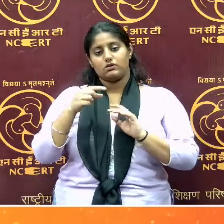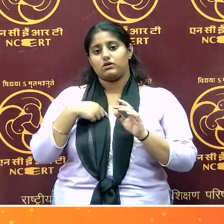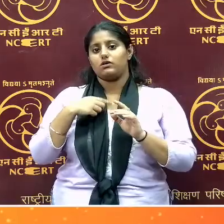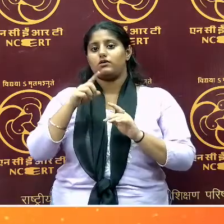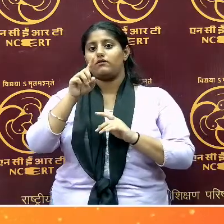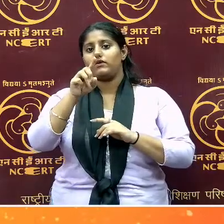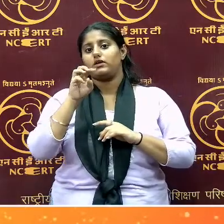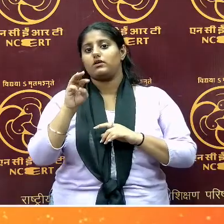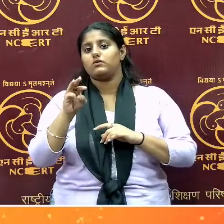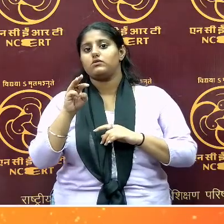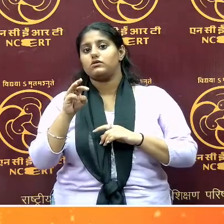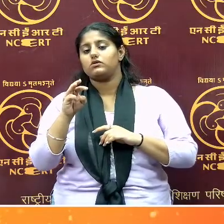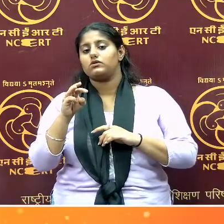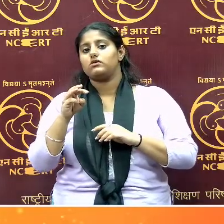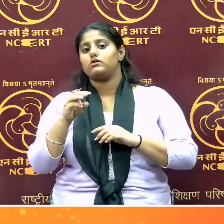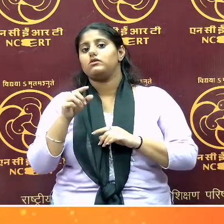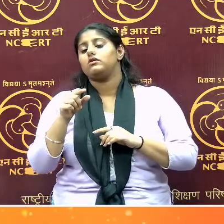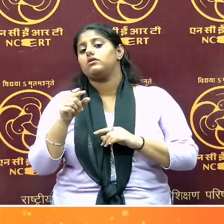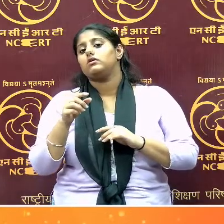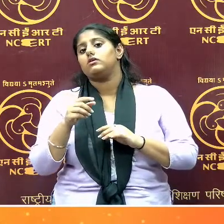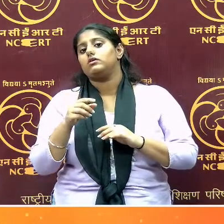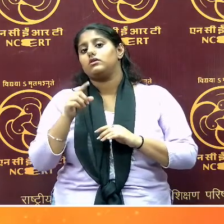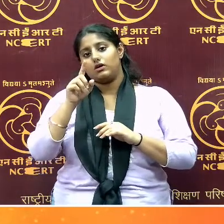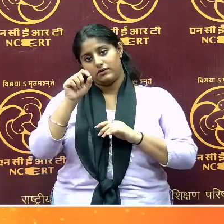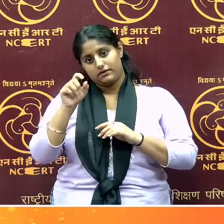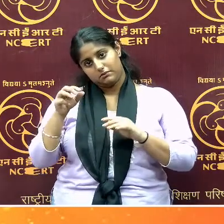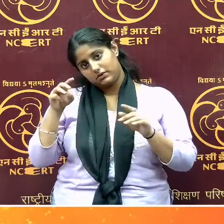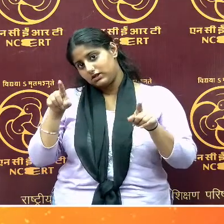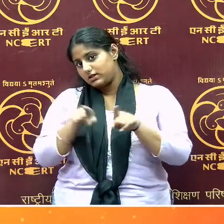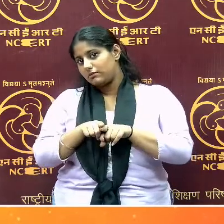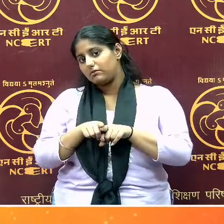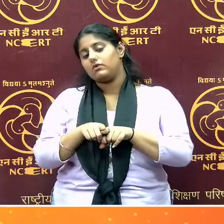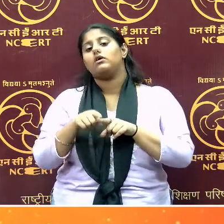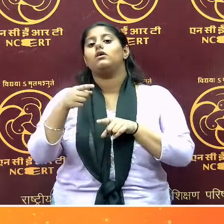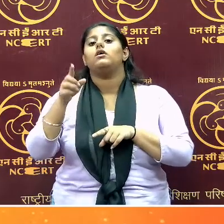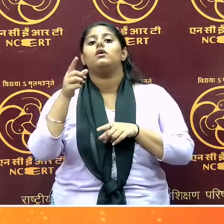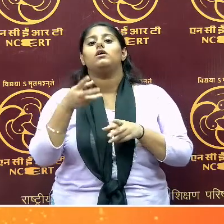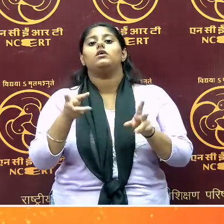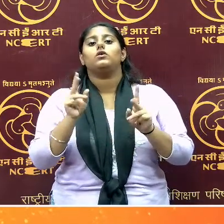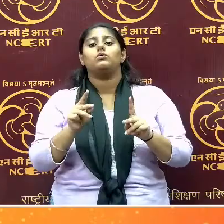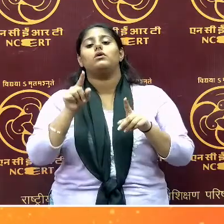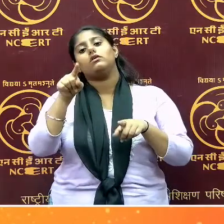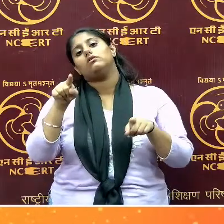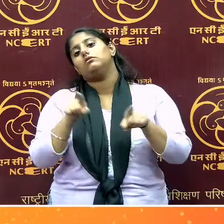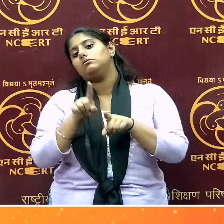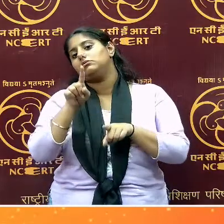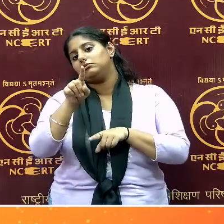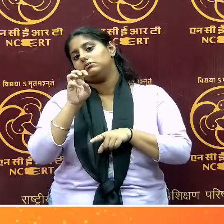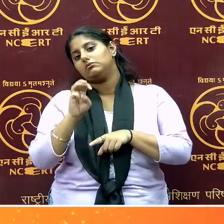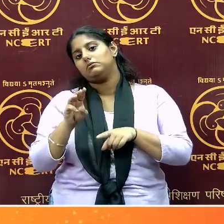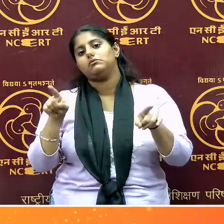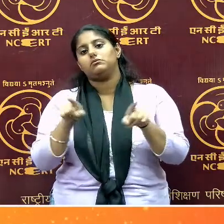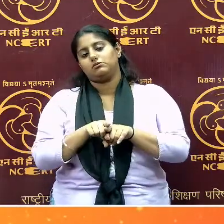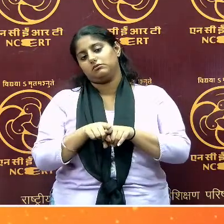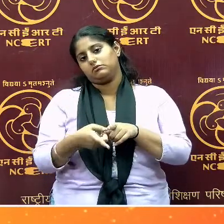is 1000. Nearest 100 is 1000. And nearest 1000 is again 1000. Okay.